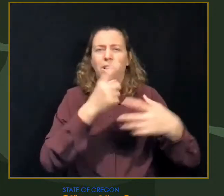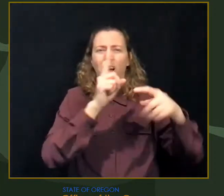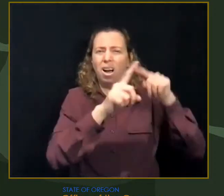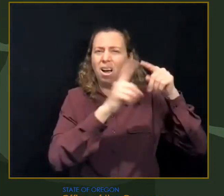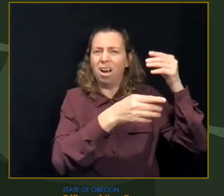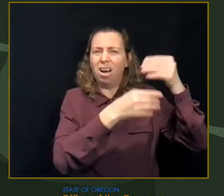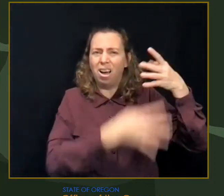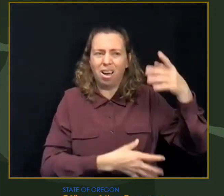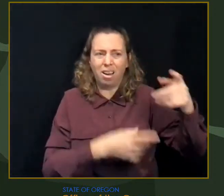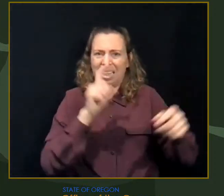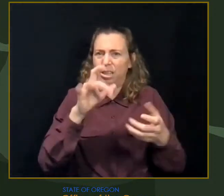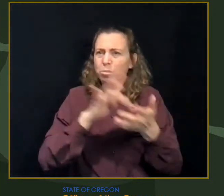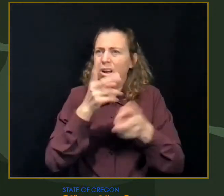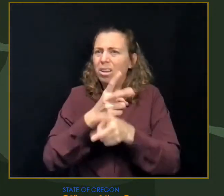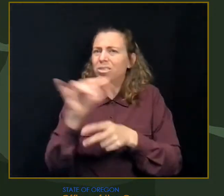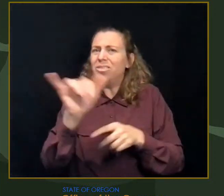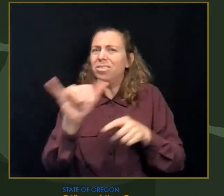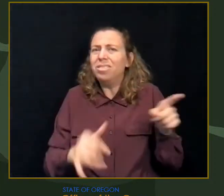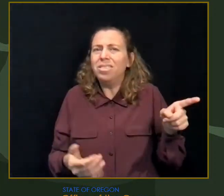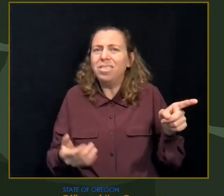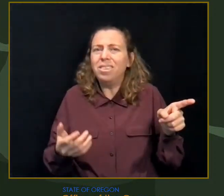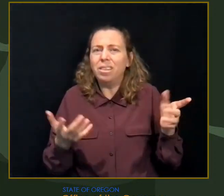they need.